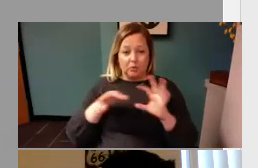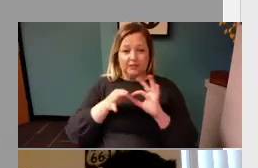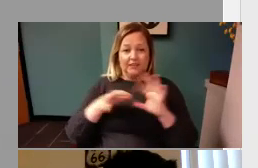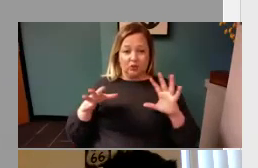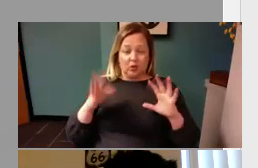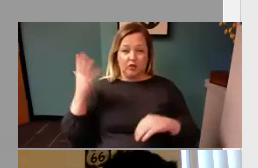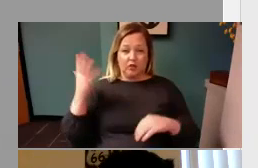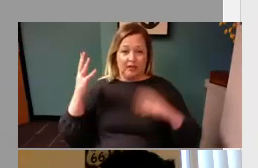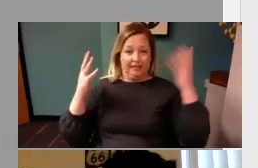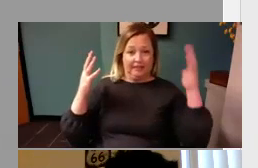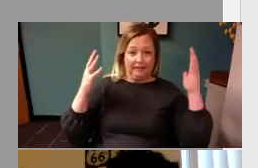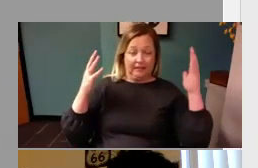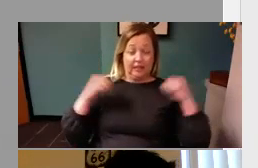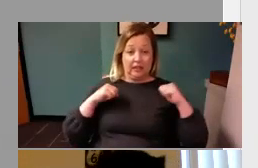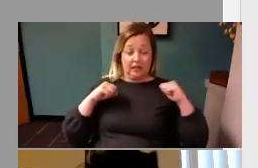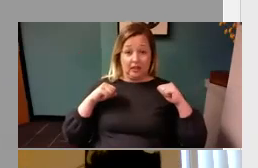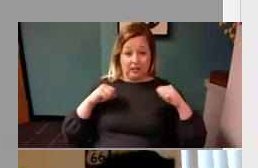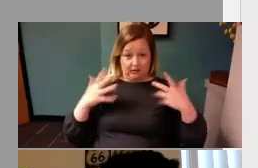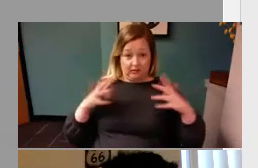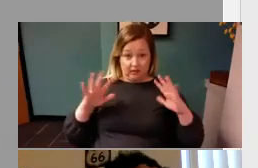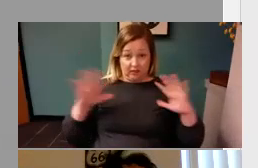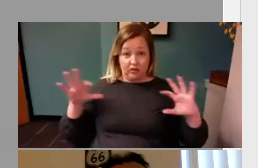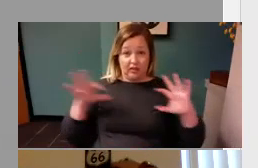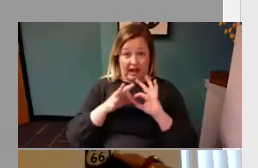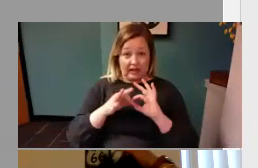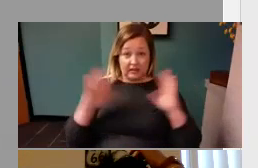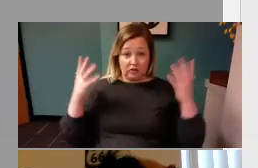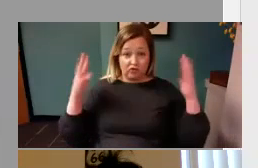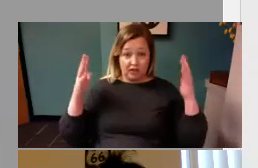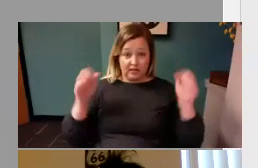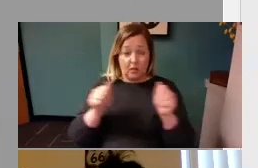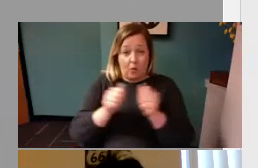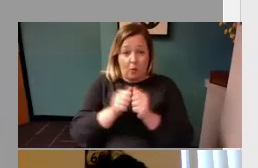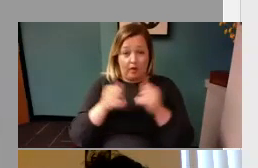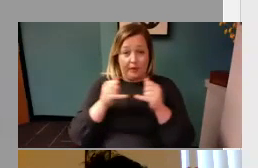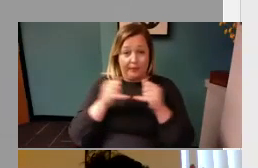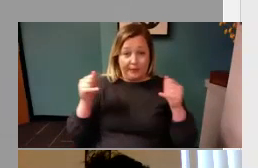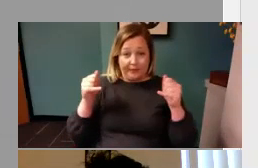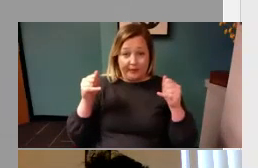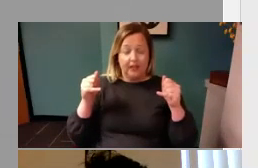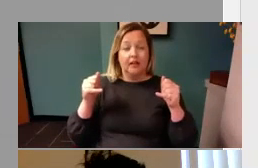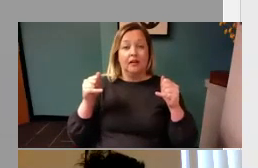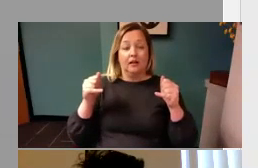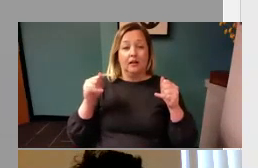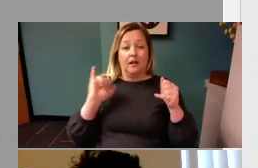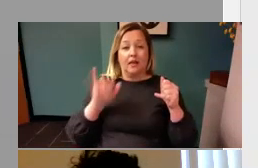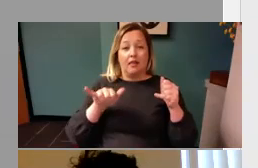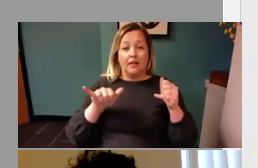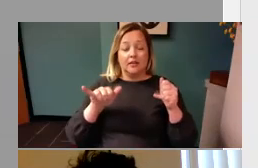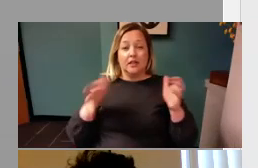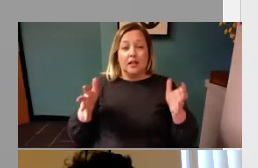to connect different disjoint trees together, again with a smaller edge, we would just be combining multiple trees